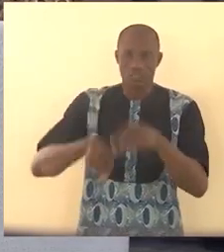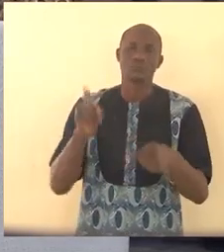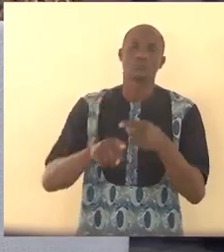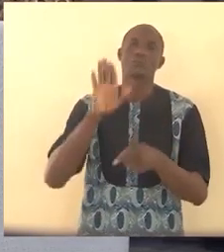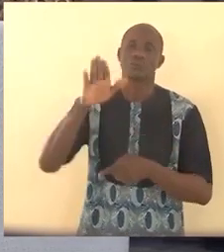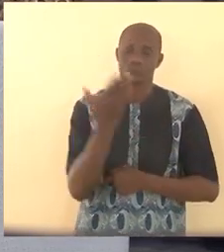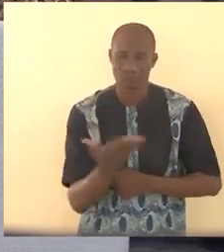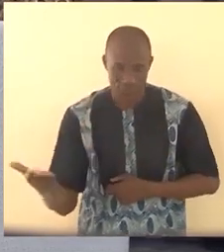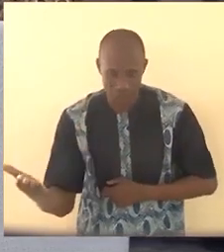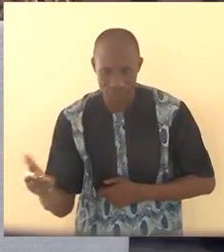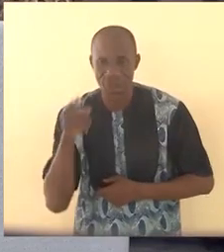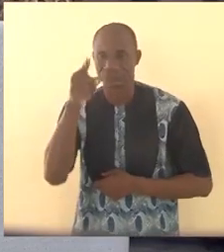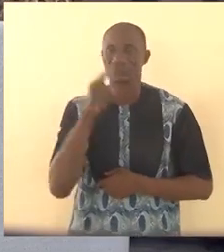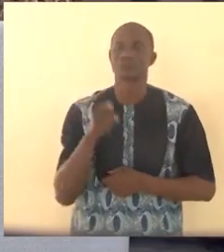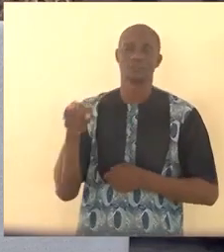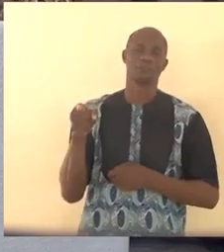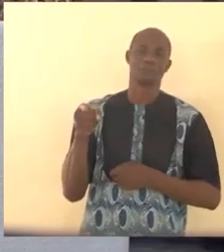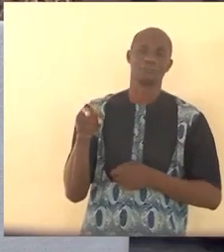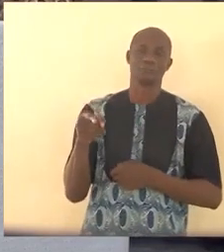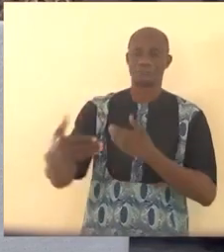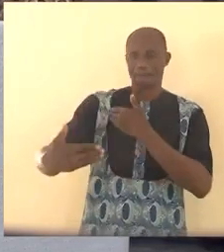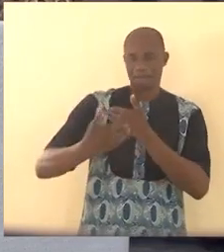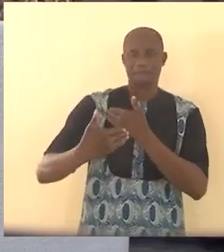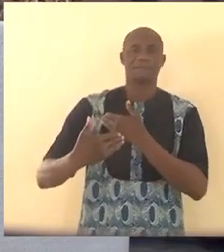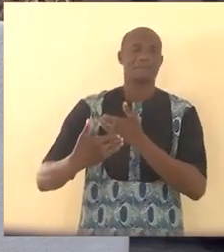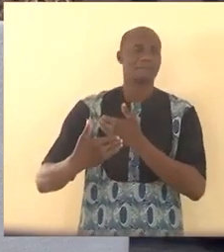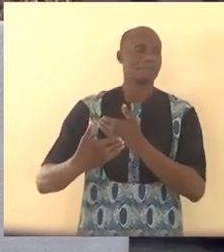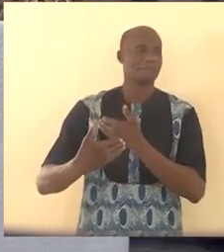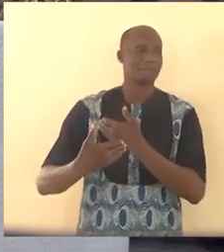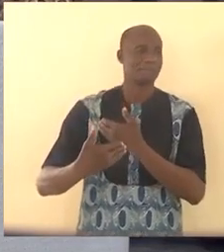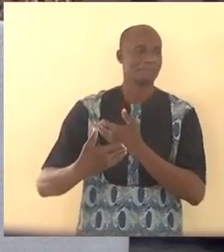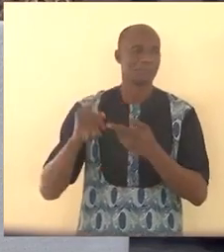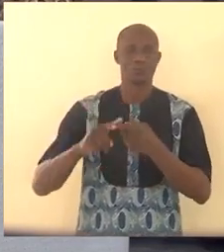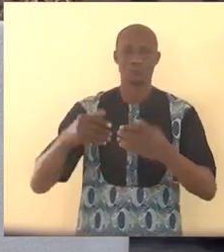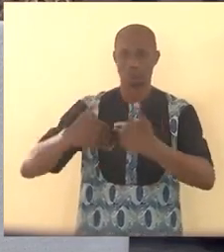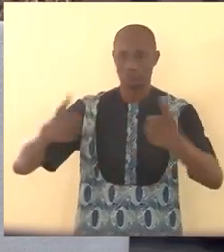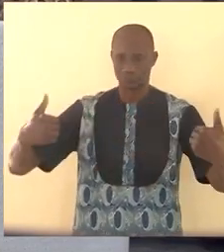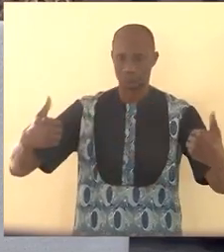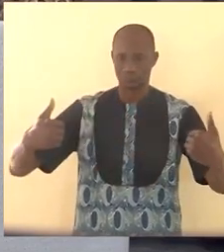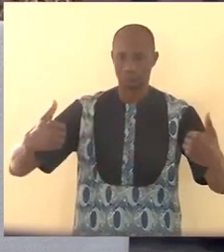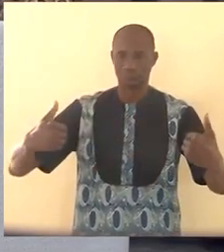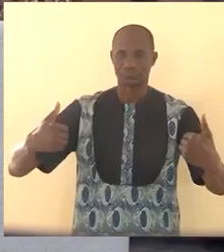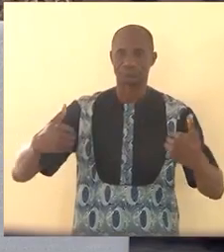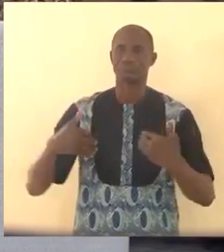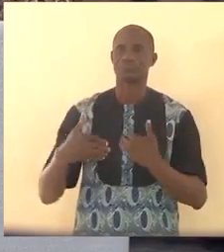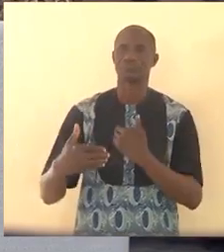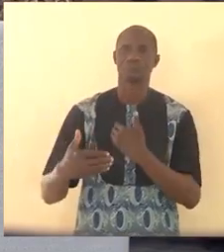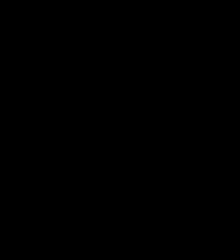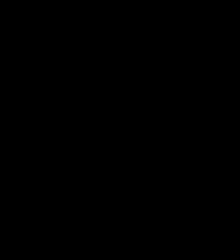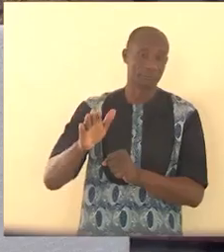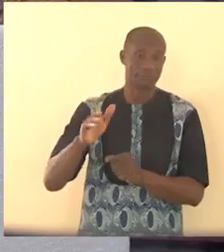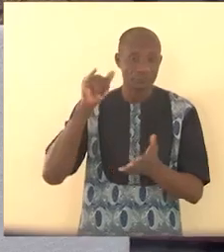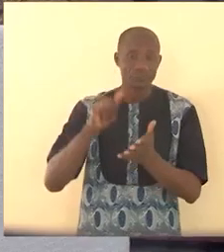goods. Therefore, back to the detachment, back to the